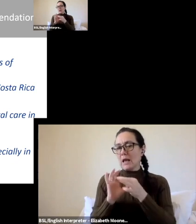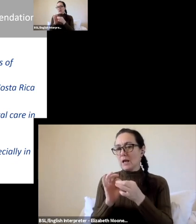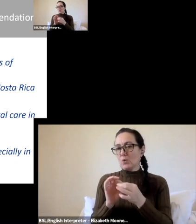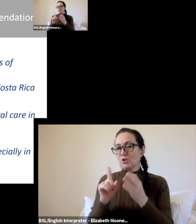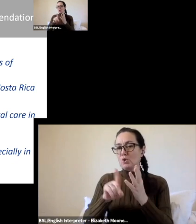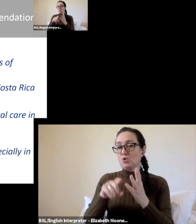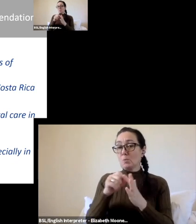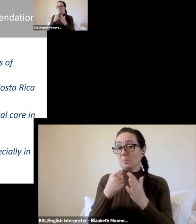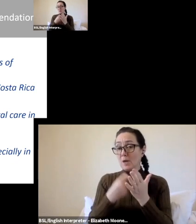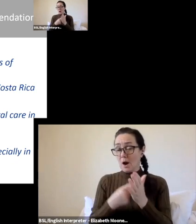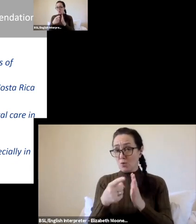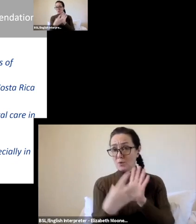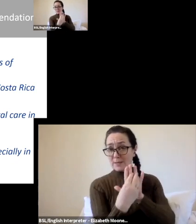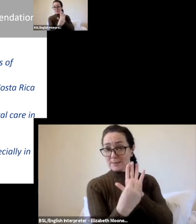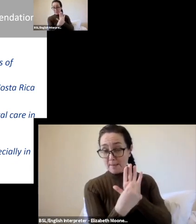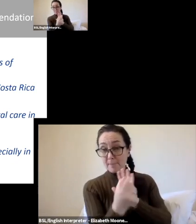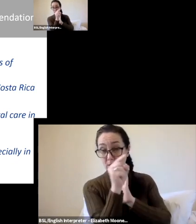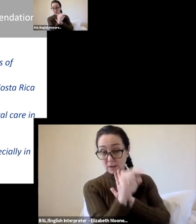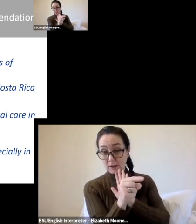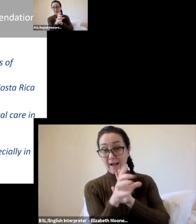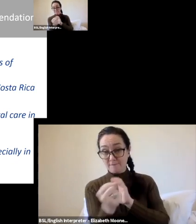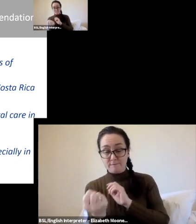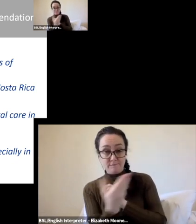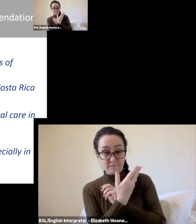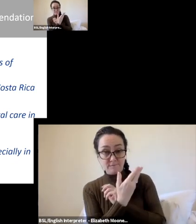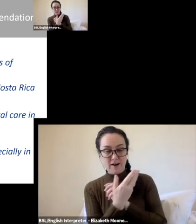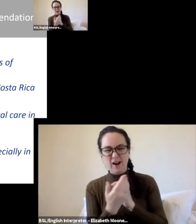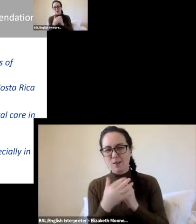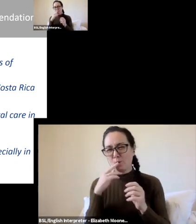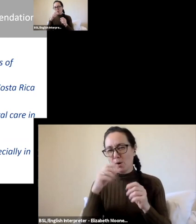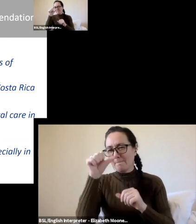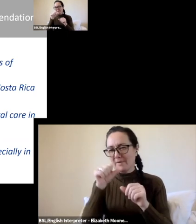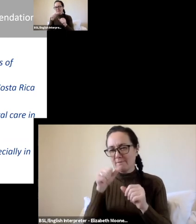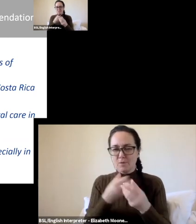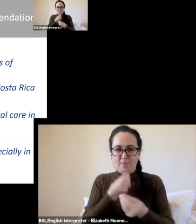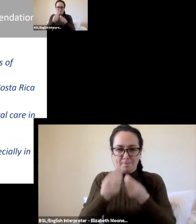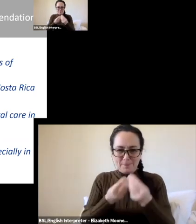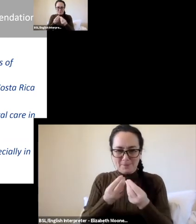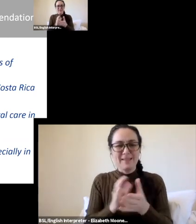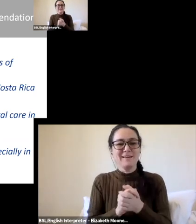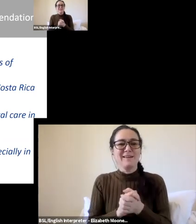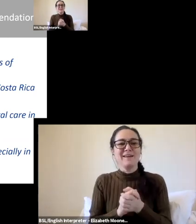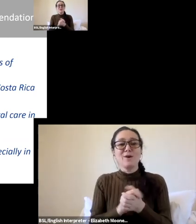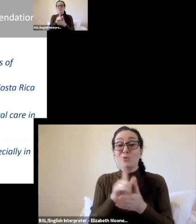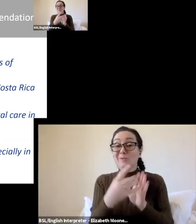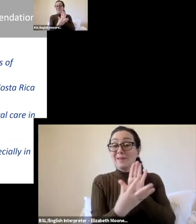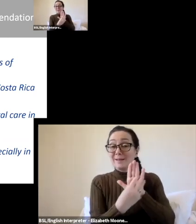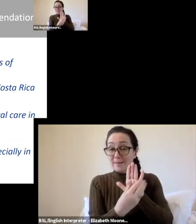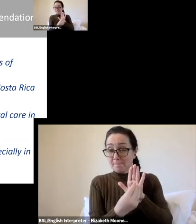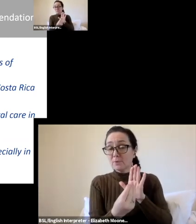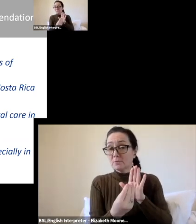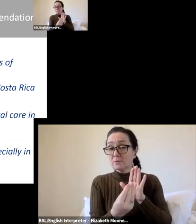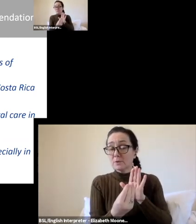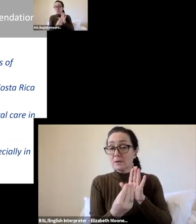these examples on the screen, that I will go and read very fastly, briefly,